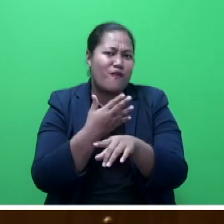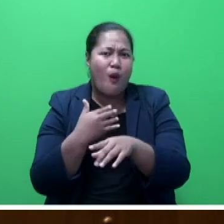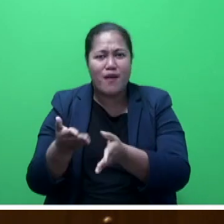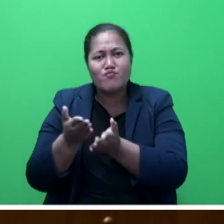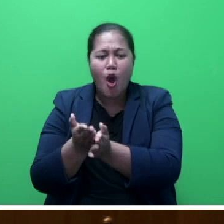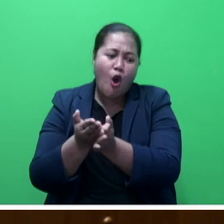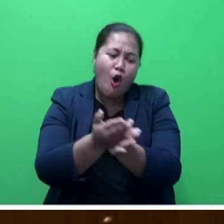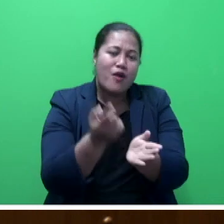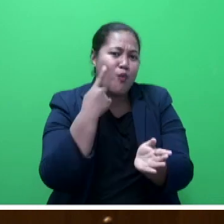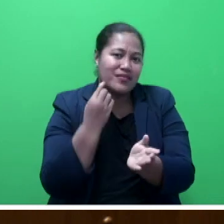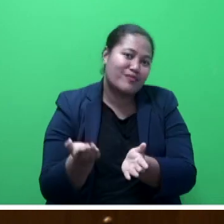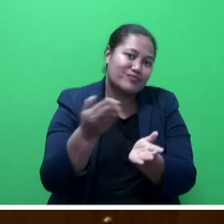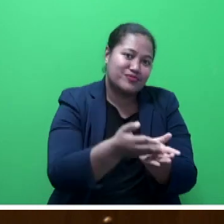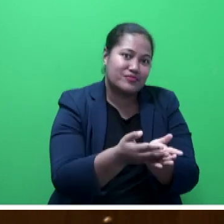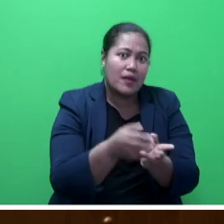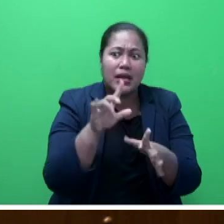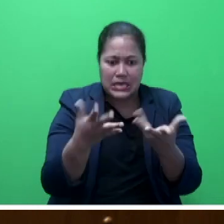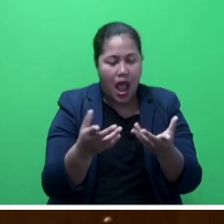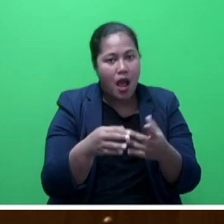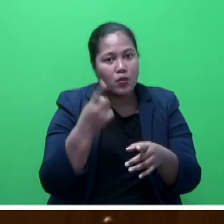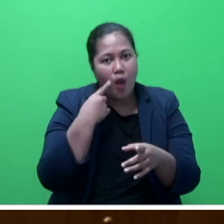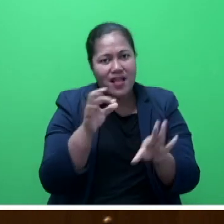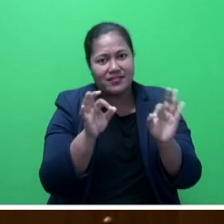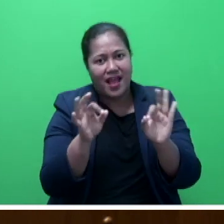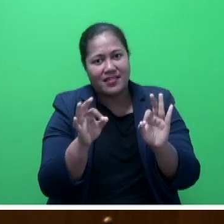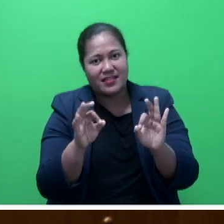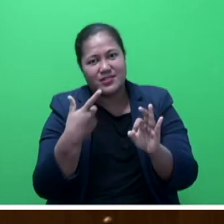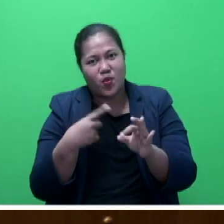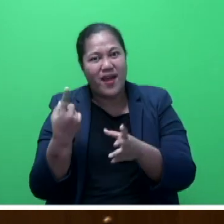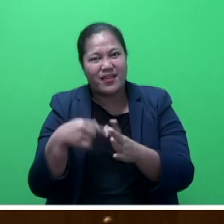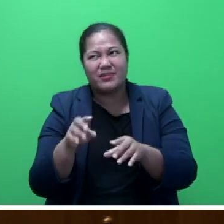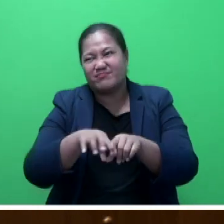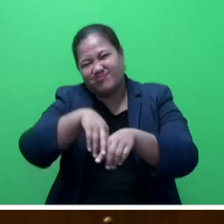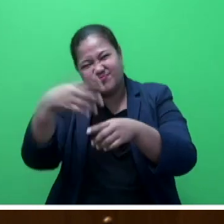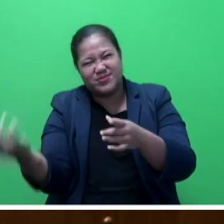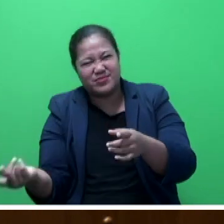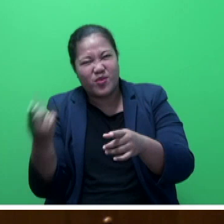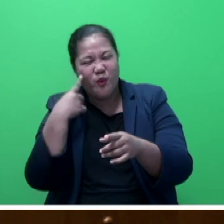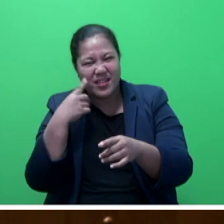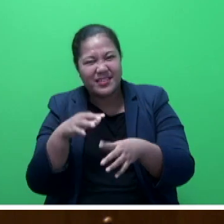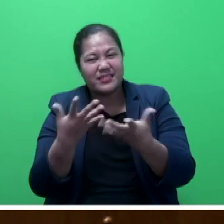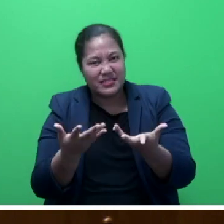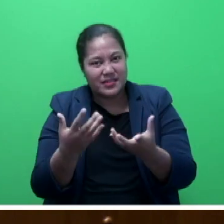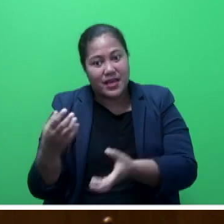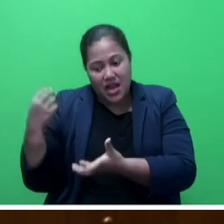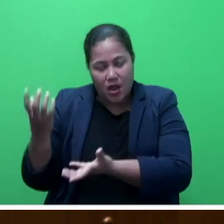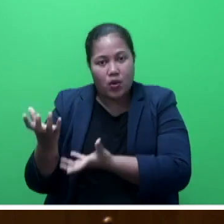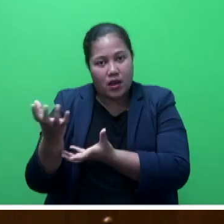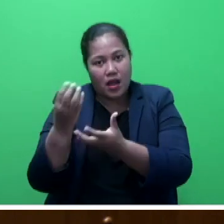Much water was lost along the way, spilling from the water tank or splashing out from the buckets, but no